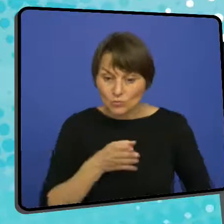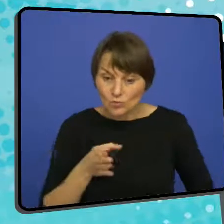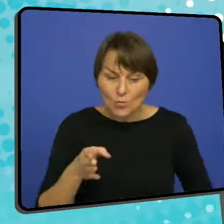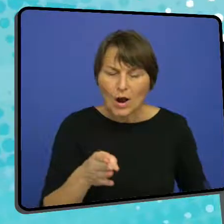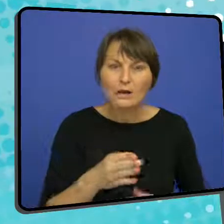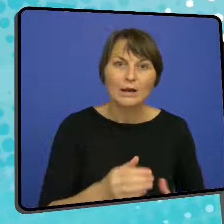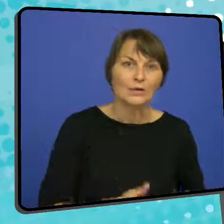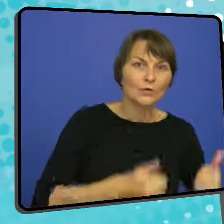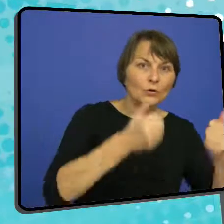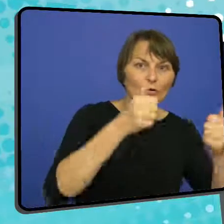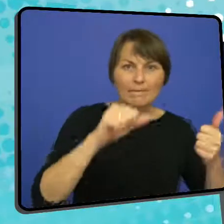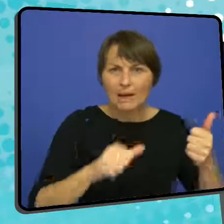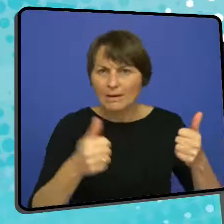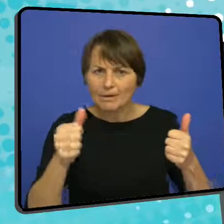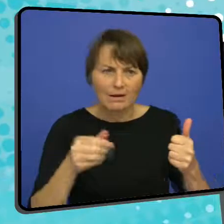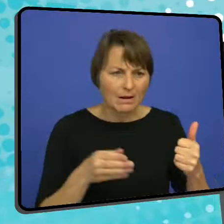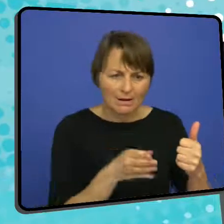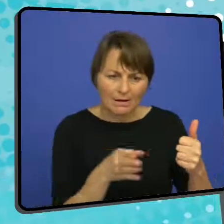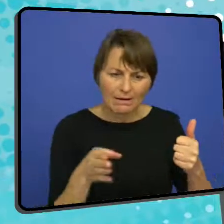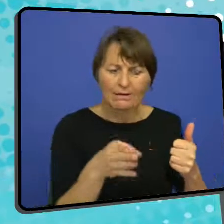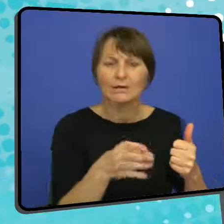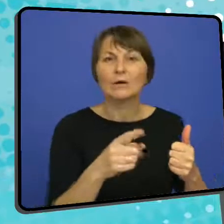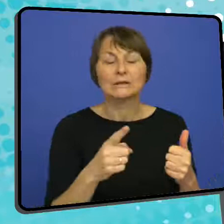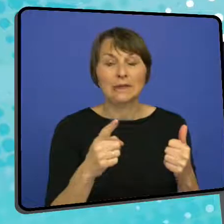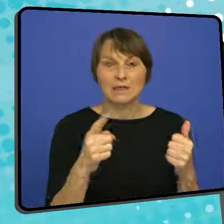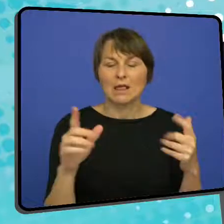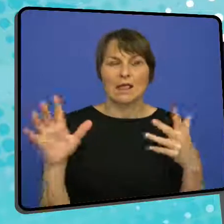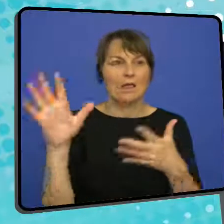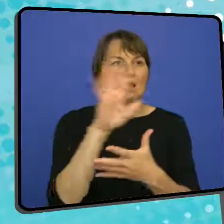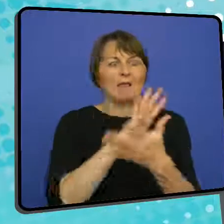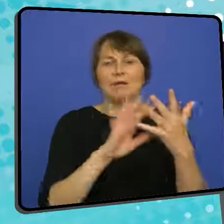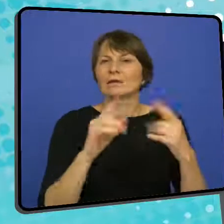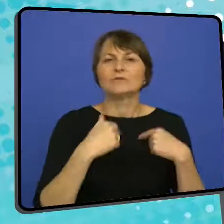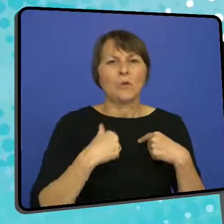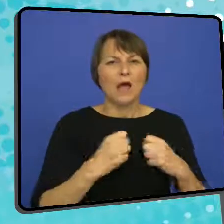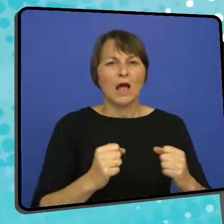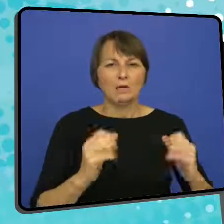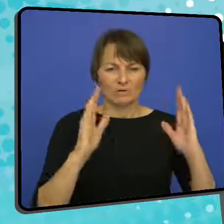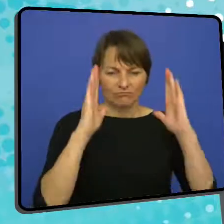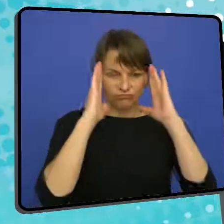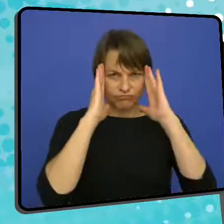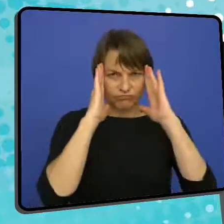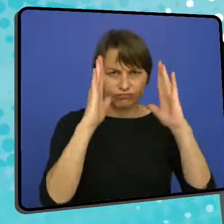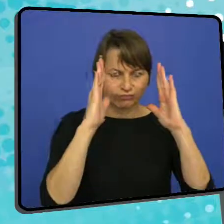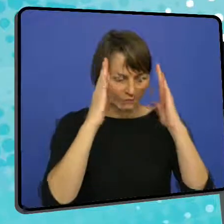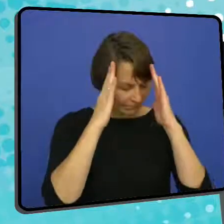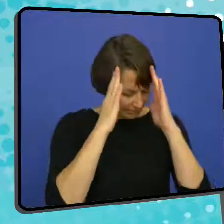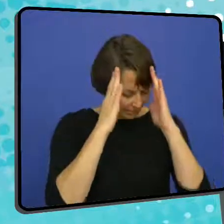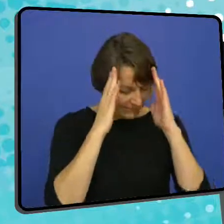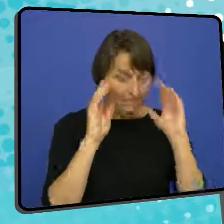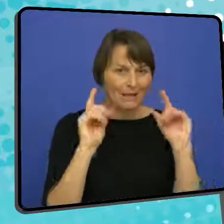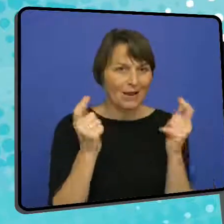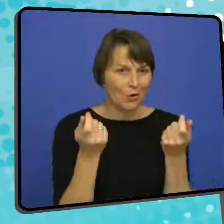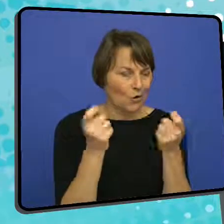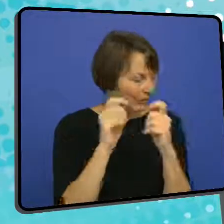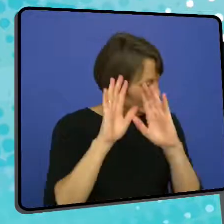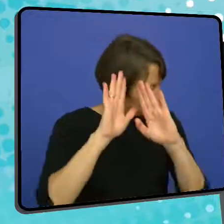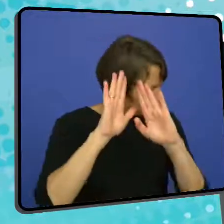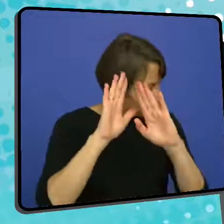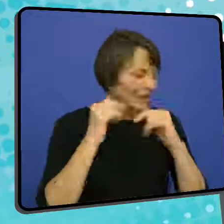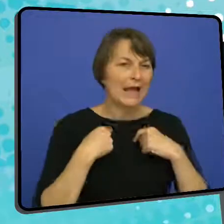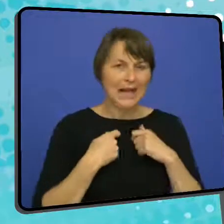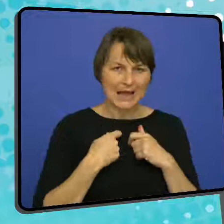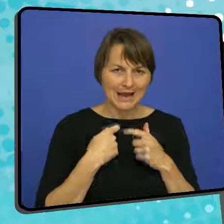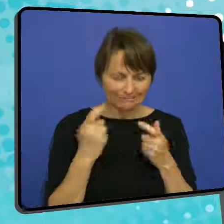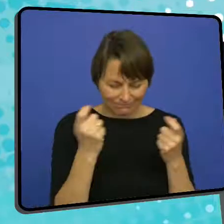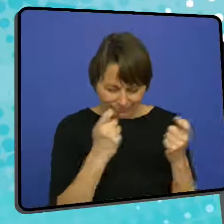switch context, then it can get very confusing. So sometimes you need to lock yourself up and then go through it. So,